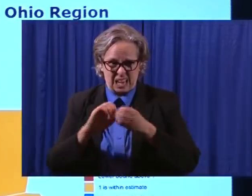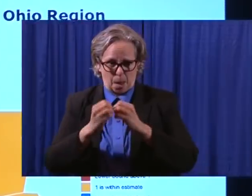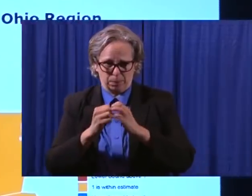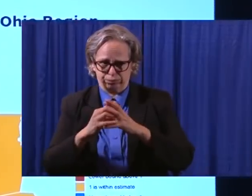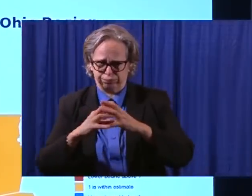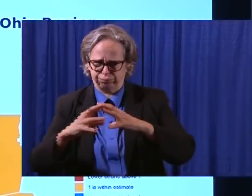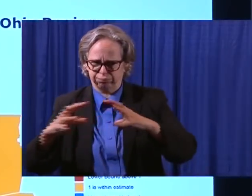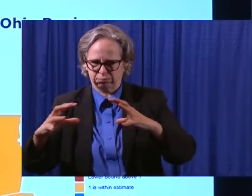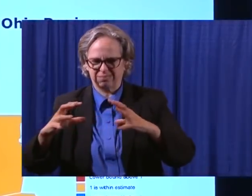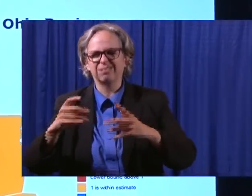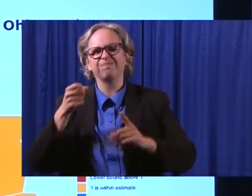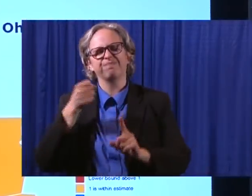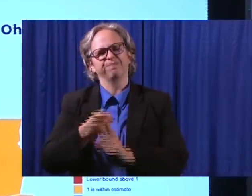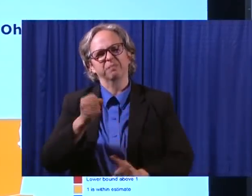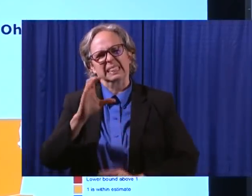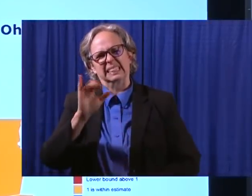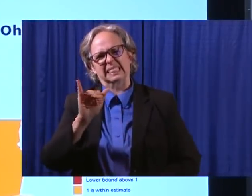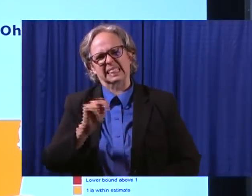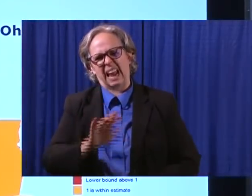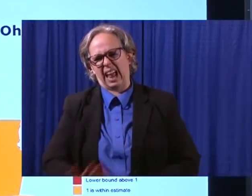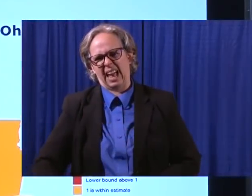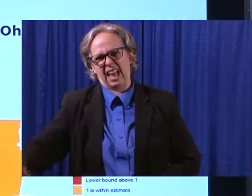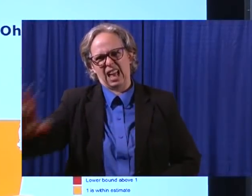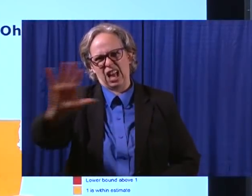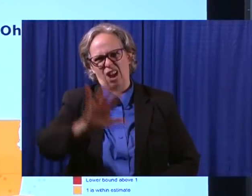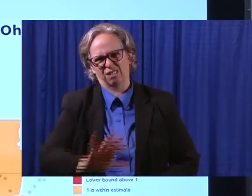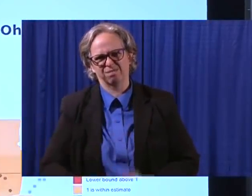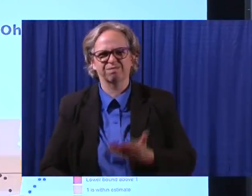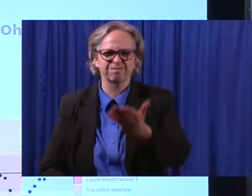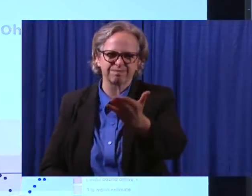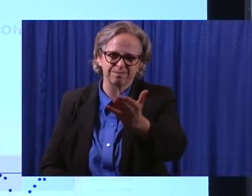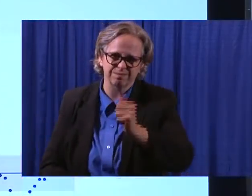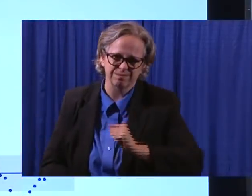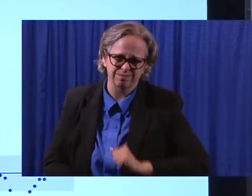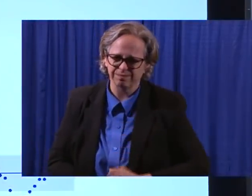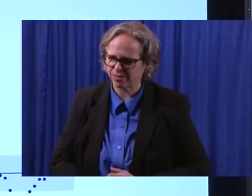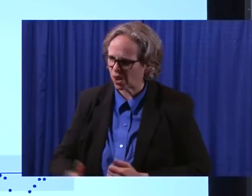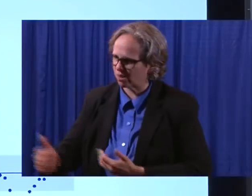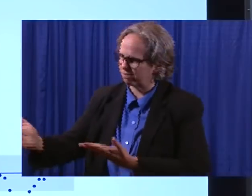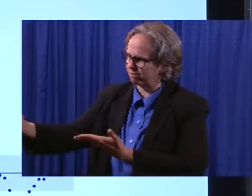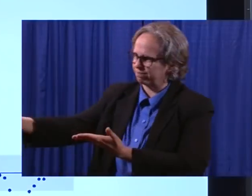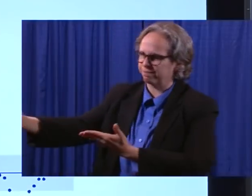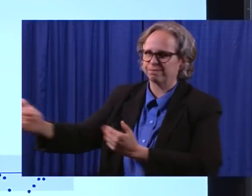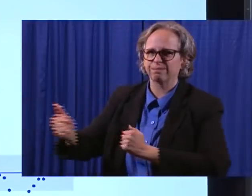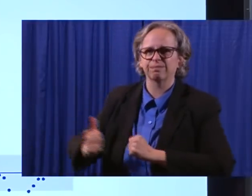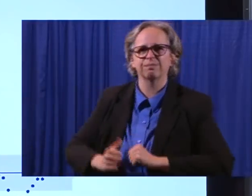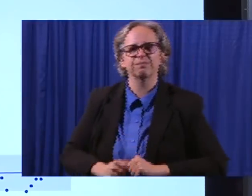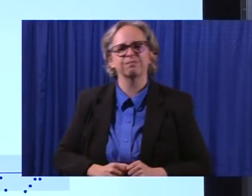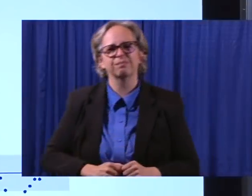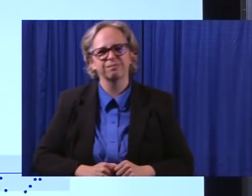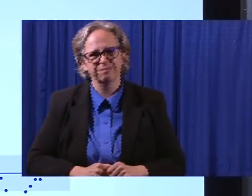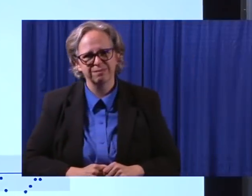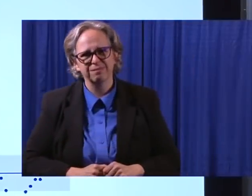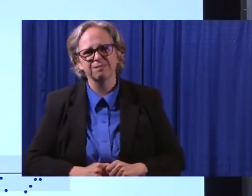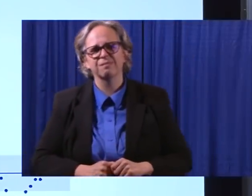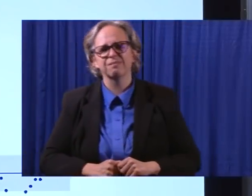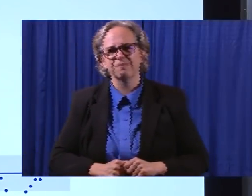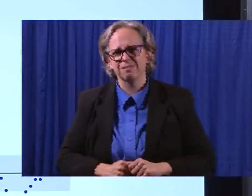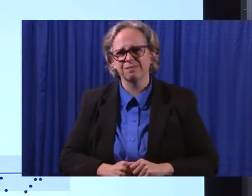here. All right, next slide, Eric. Yep, next slide. All right, it's up, up, Doctor, it's up